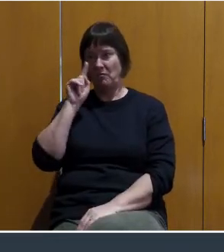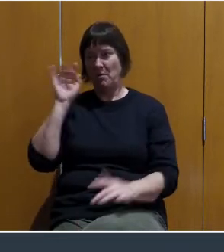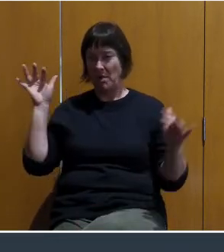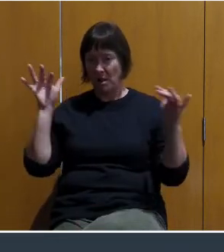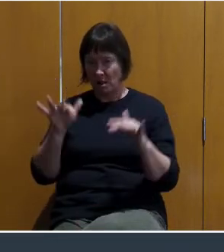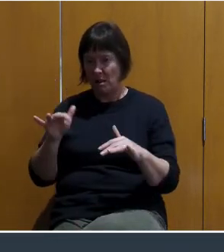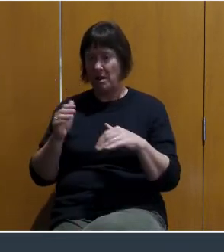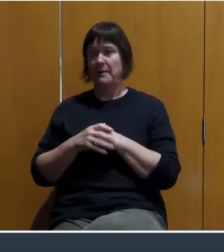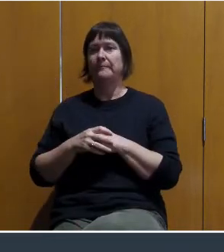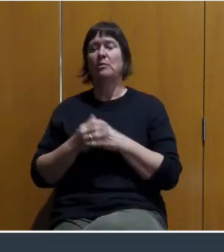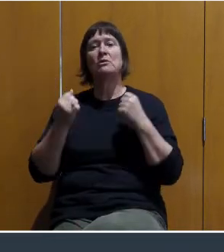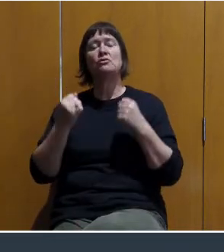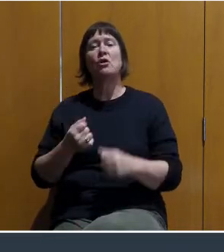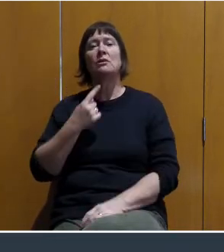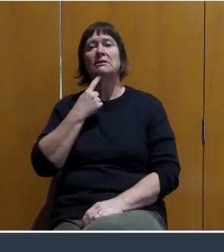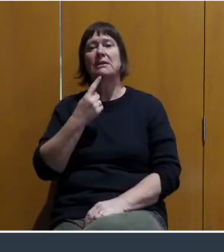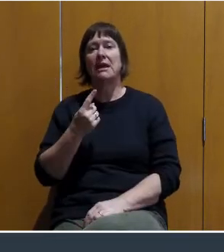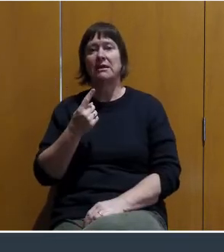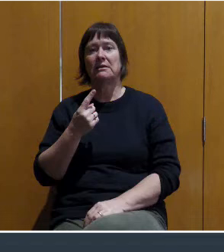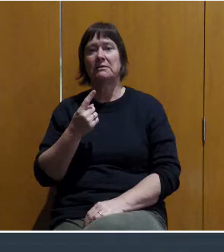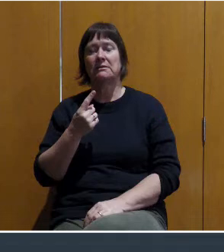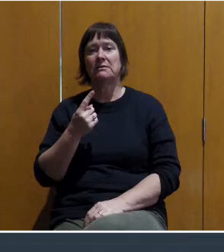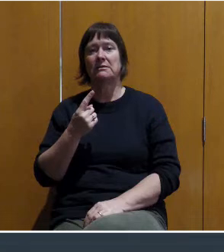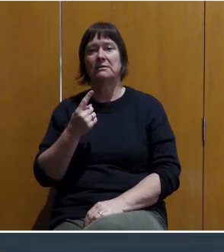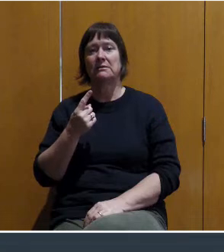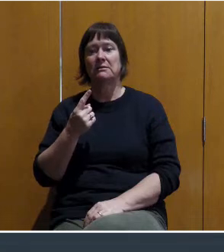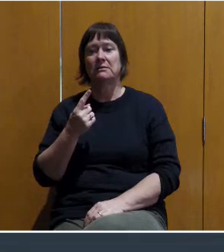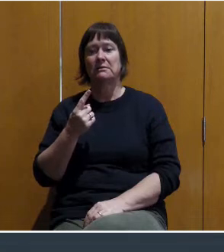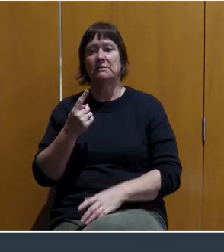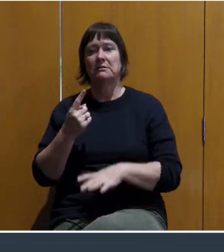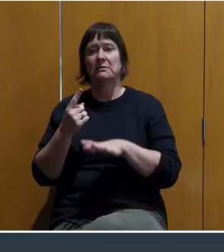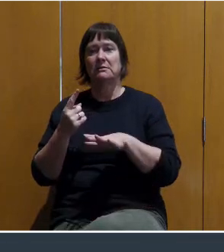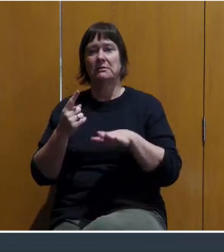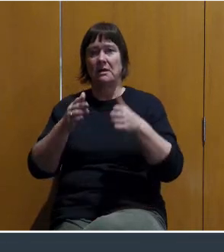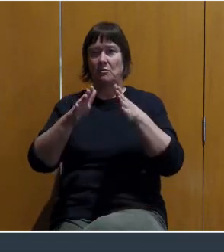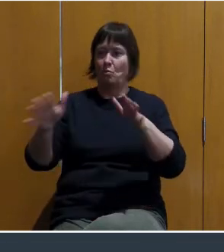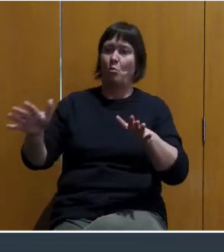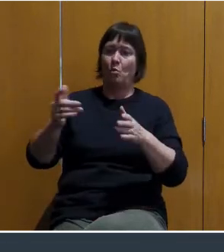We strongly request that stop banks remain prohibited to dogs.